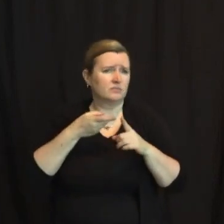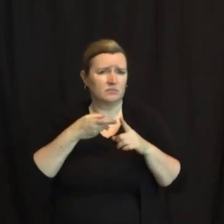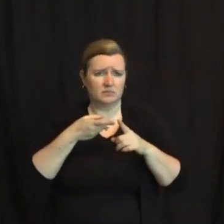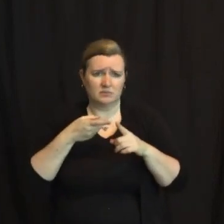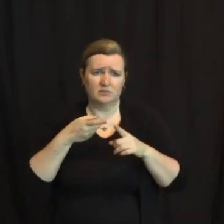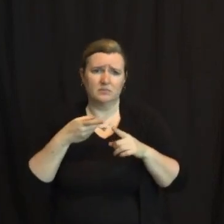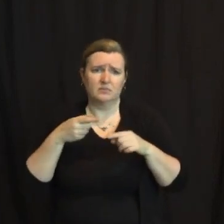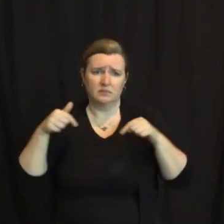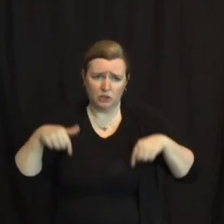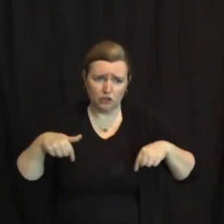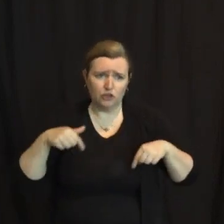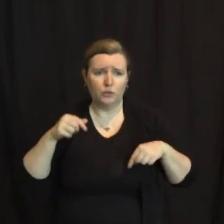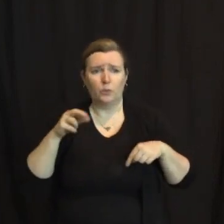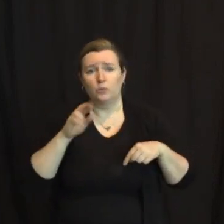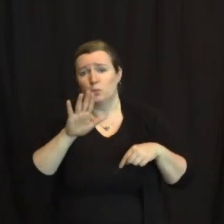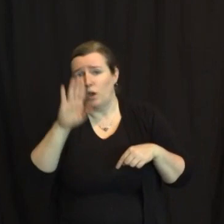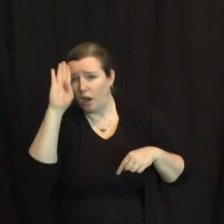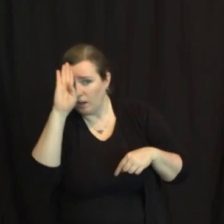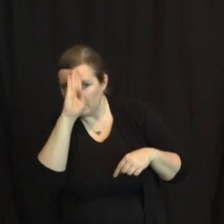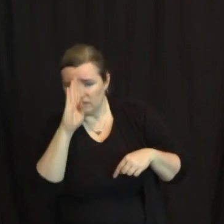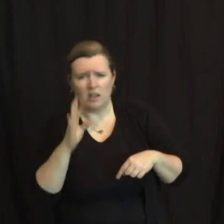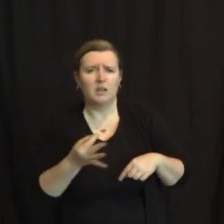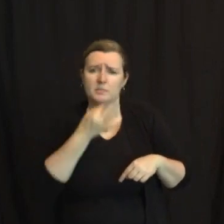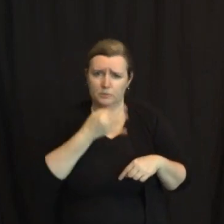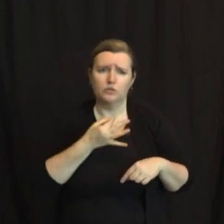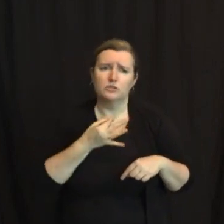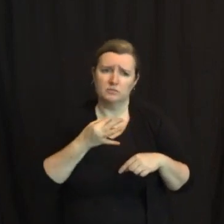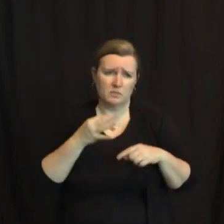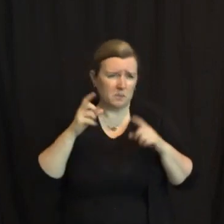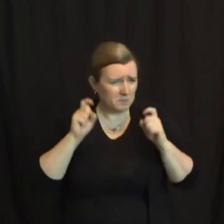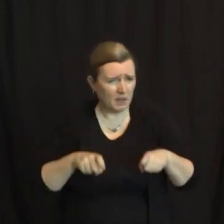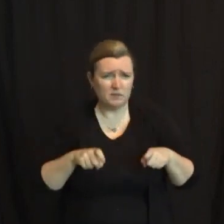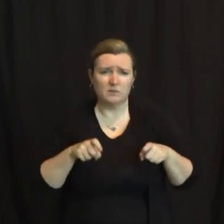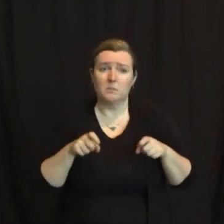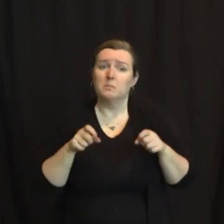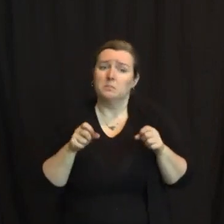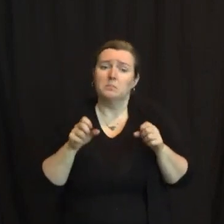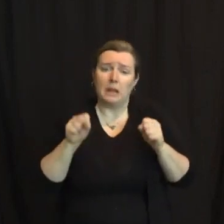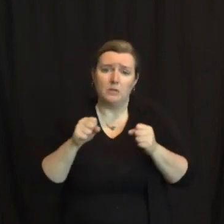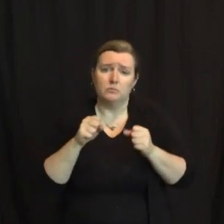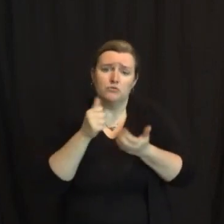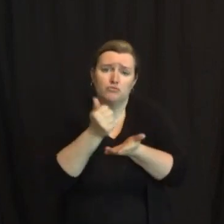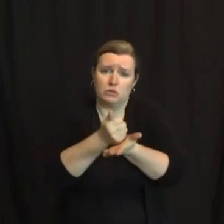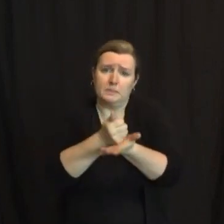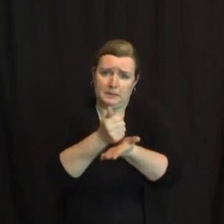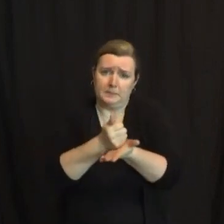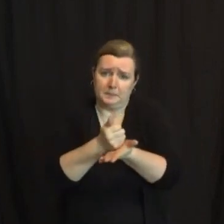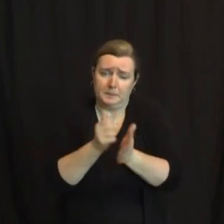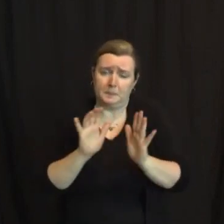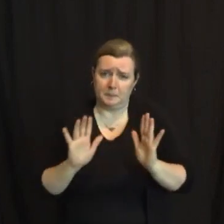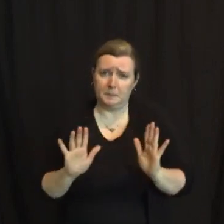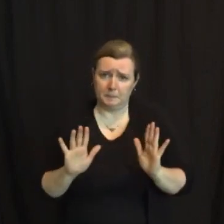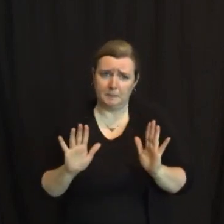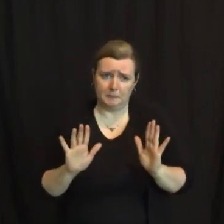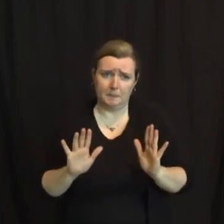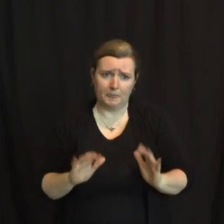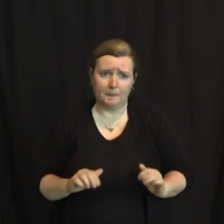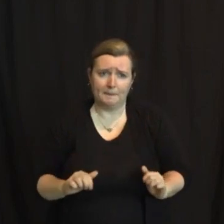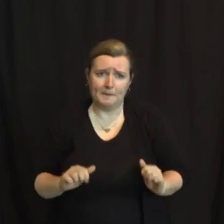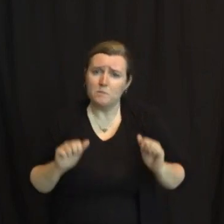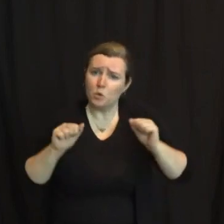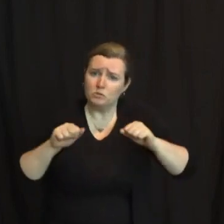to further evaluate them because, again, this is something that is potentially treatable. Ed, you said predominantly impacts